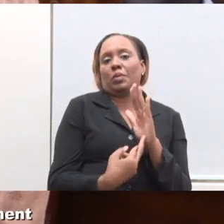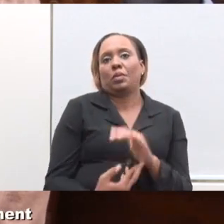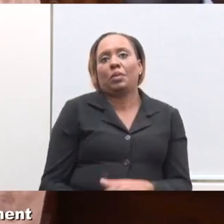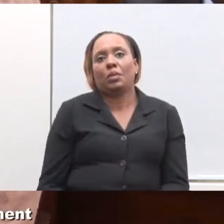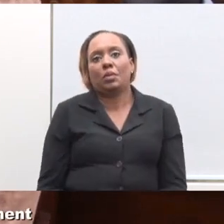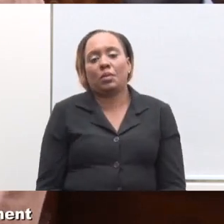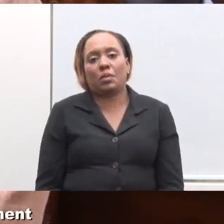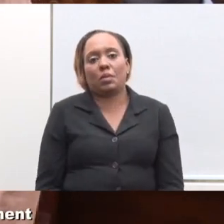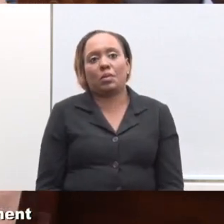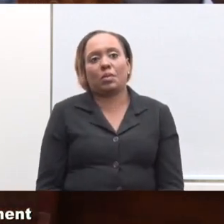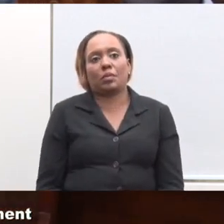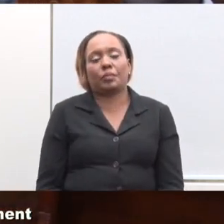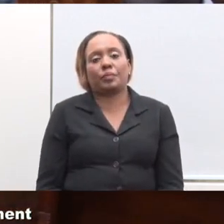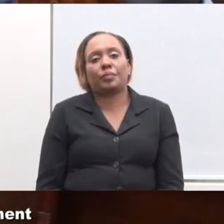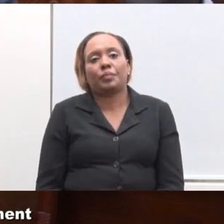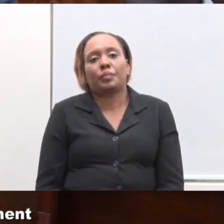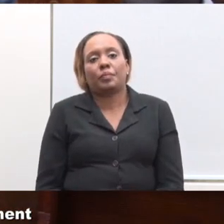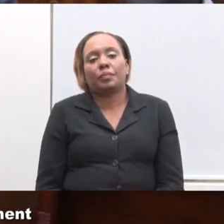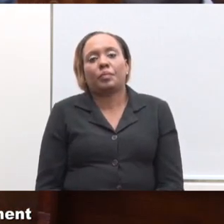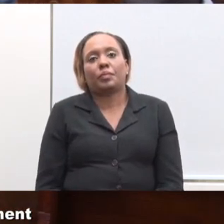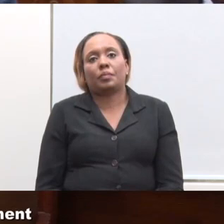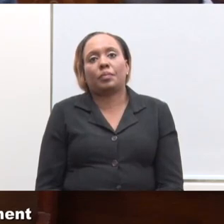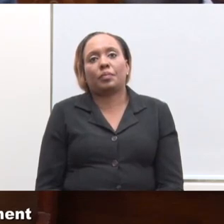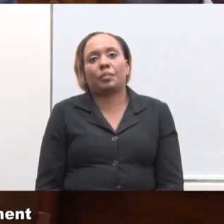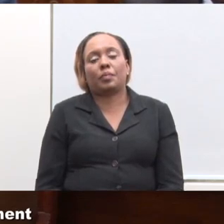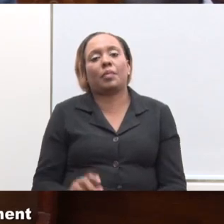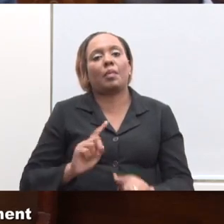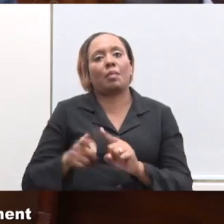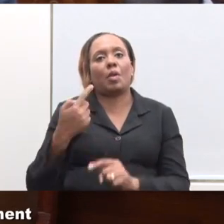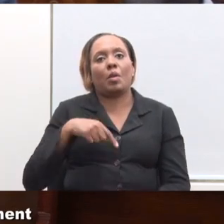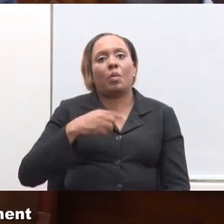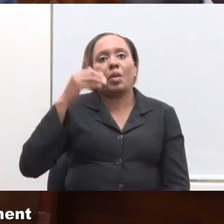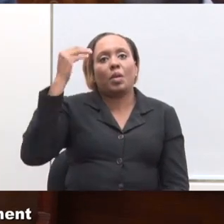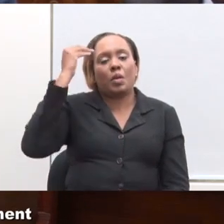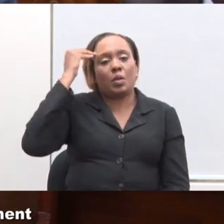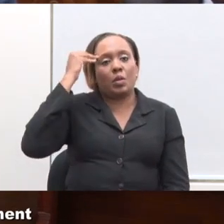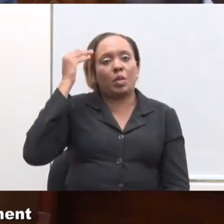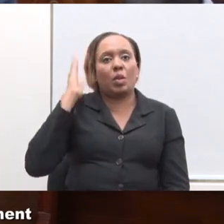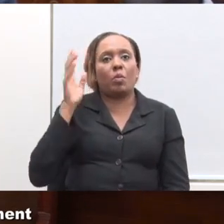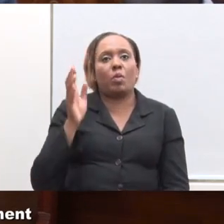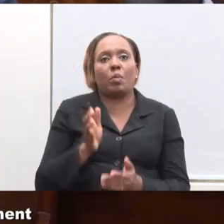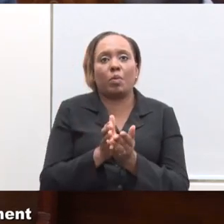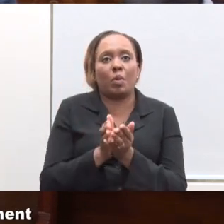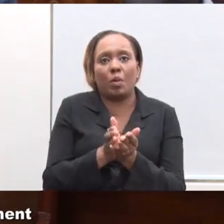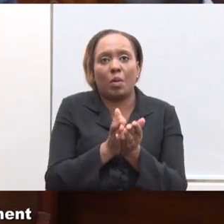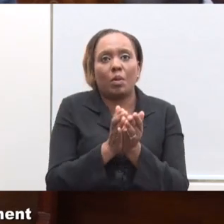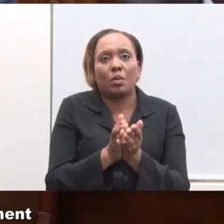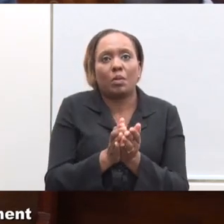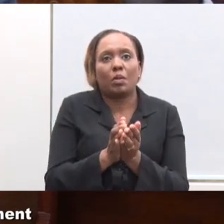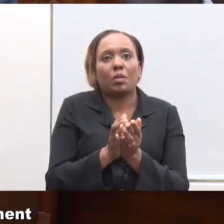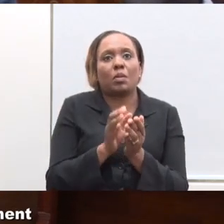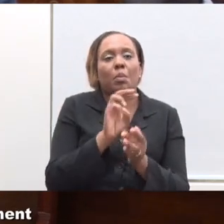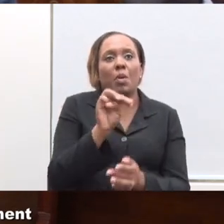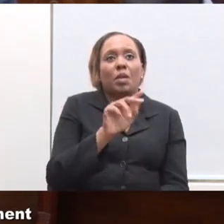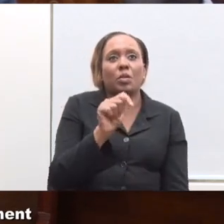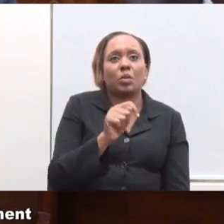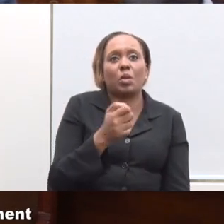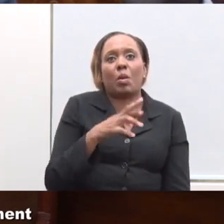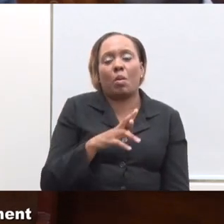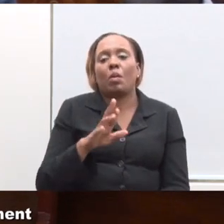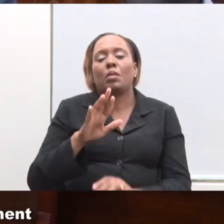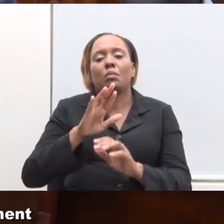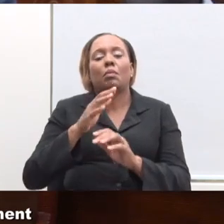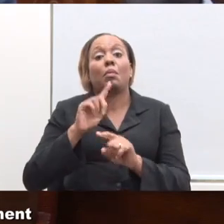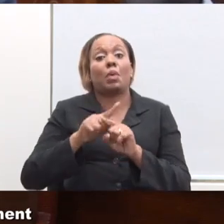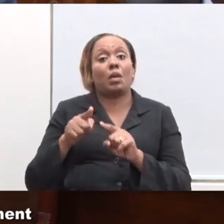knew that they were all going to be gone by Monday or Tuesday next week. I'm now told that they will all be gone by Sunday at the very